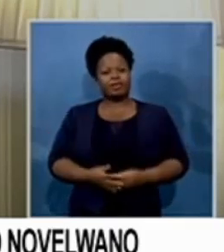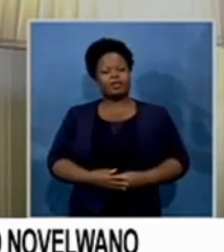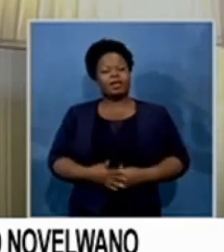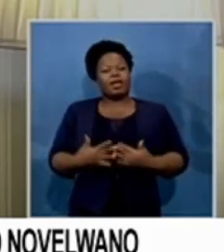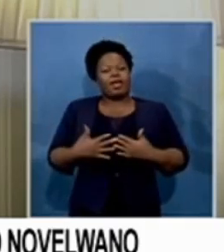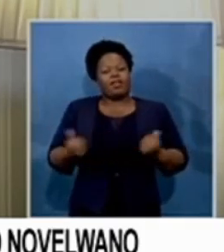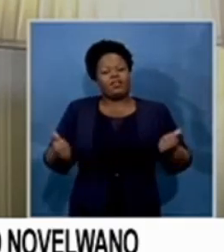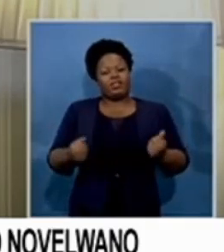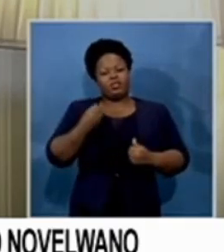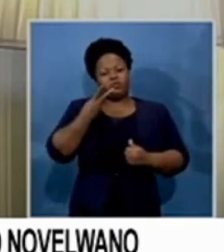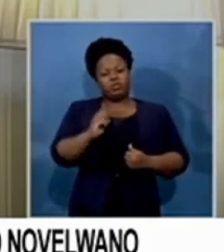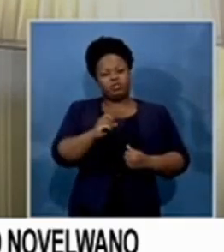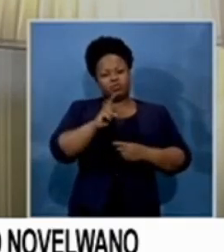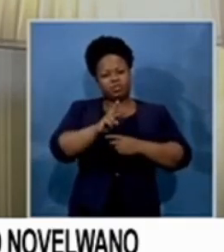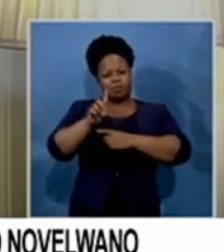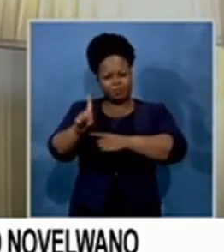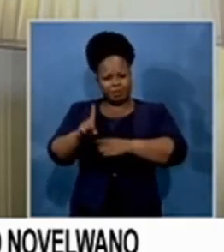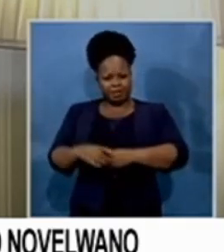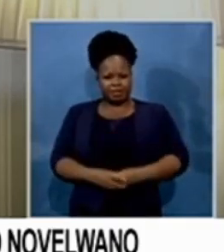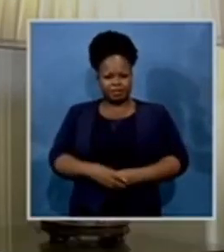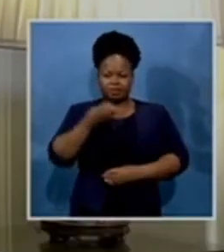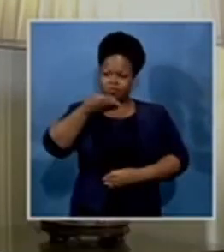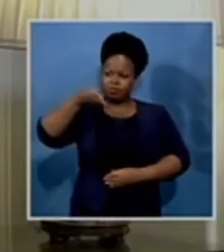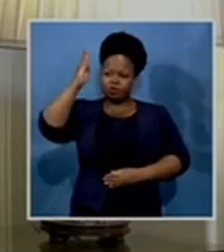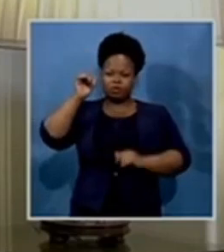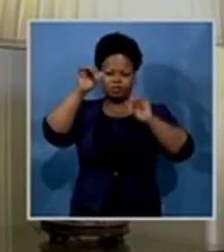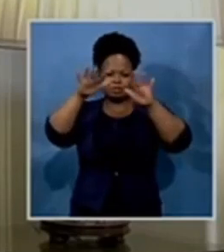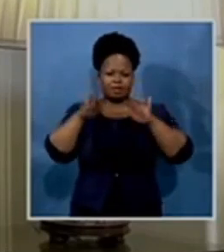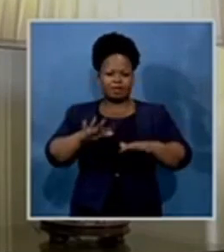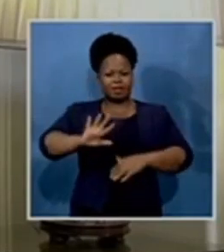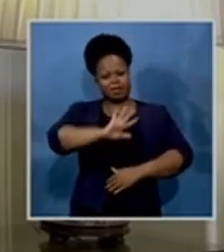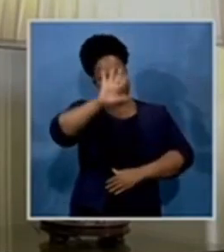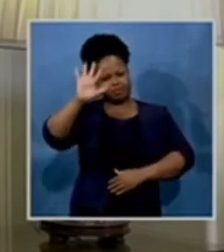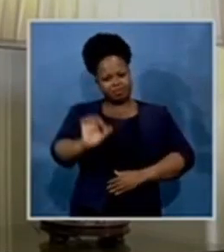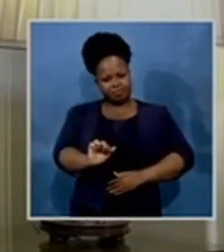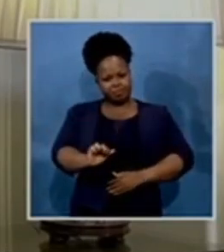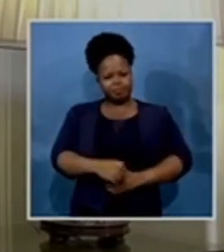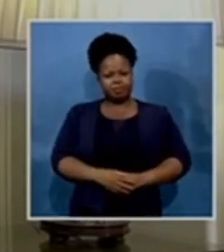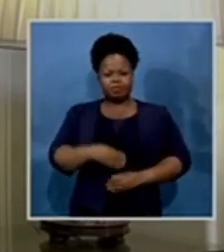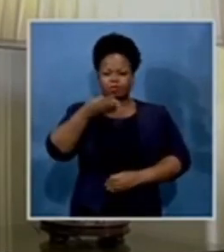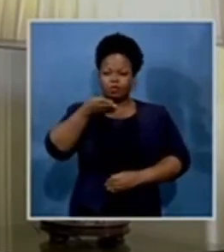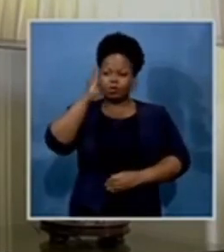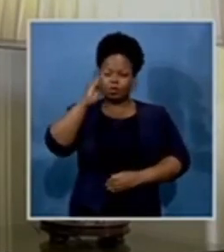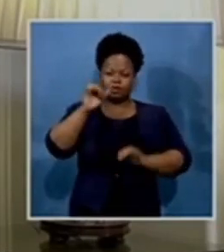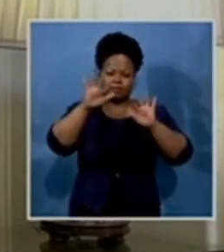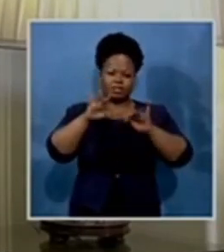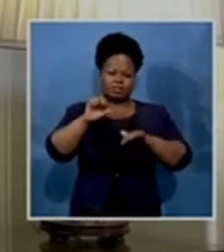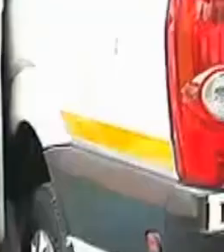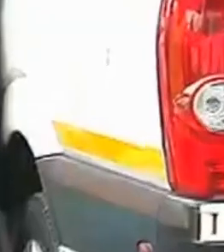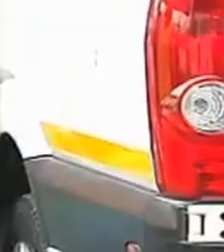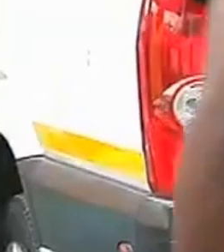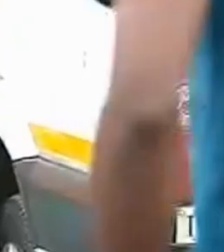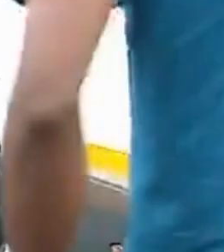a healthy 2021. Nkosi sikelela iAfrika. God bless South